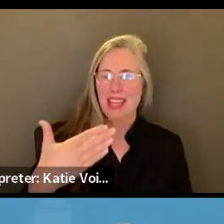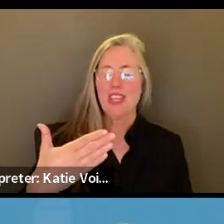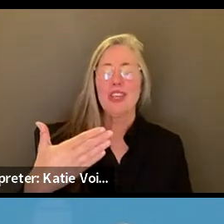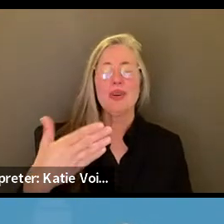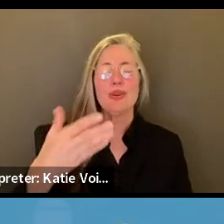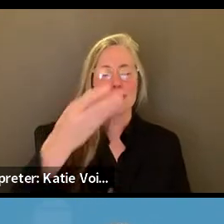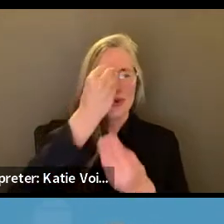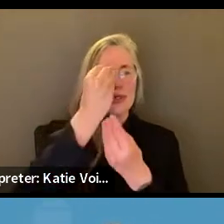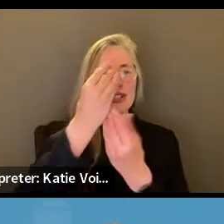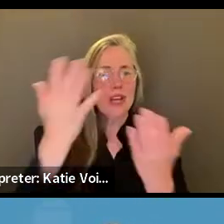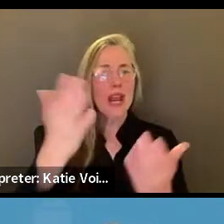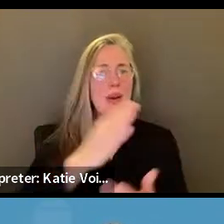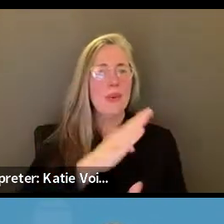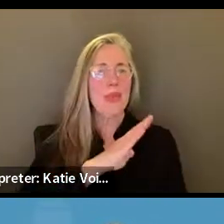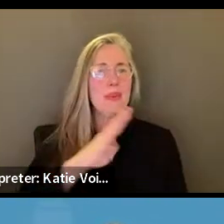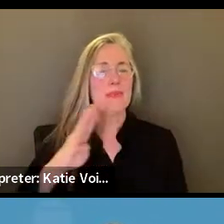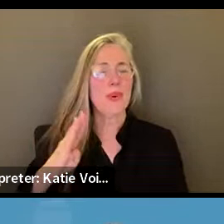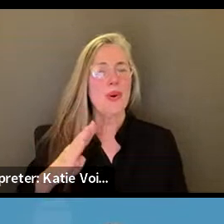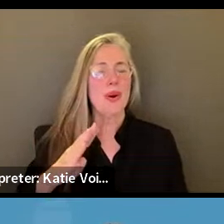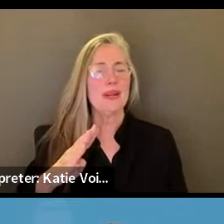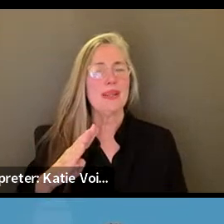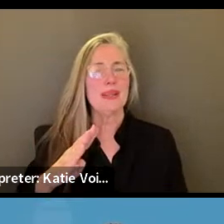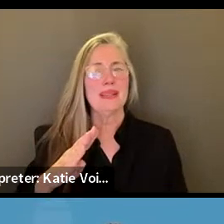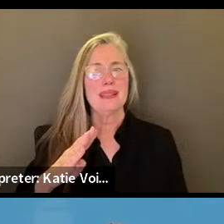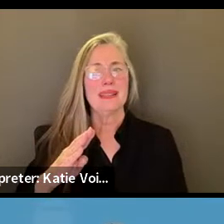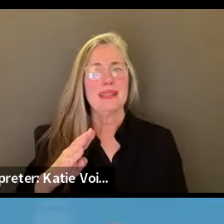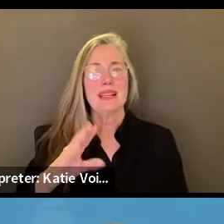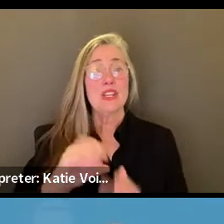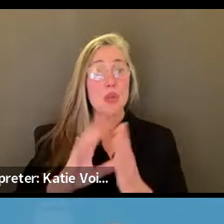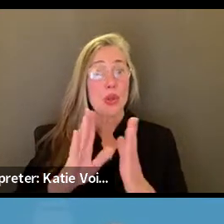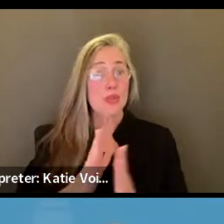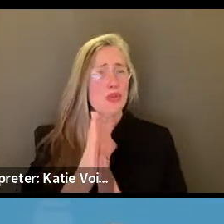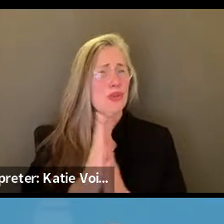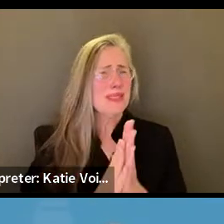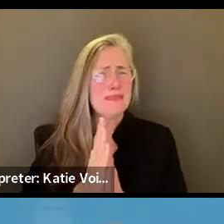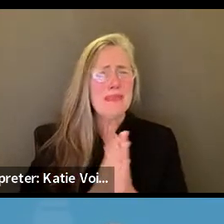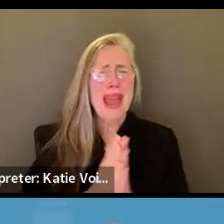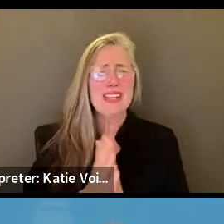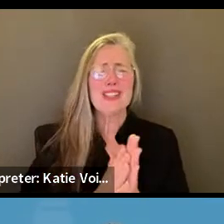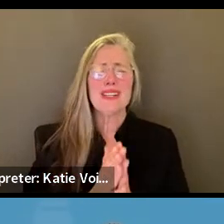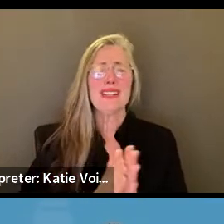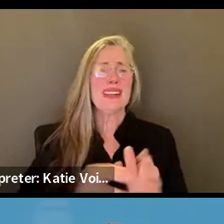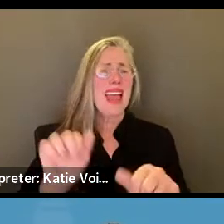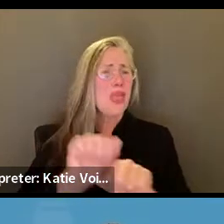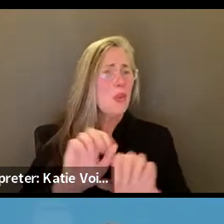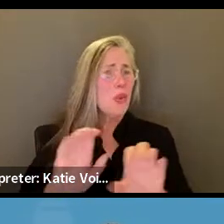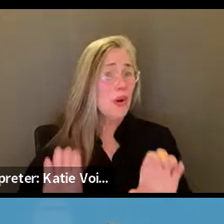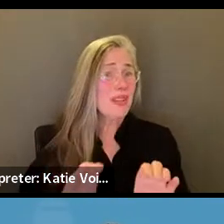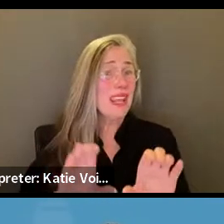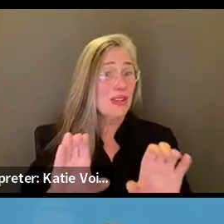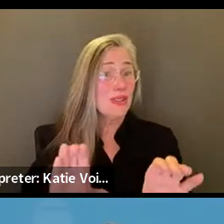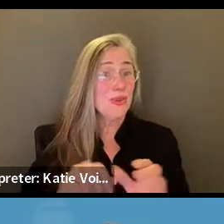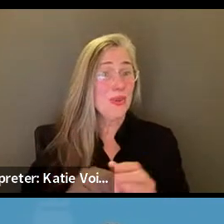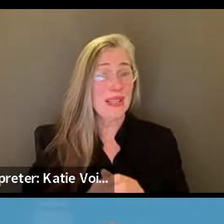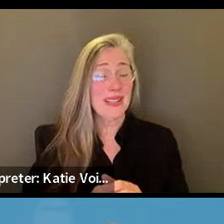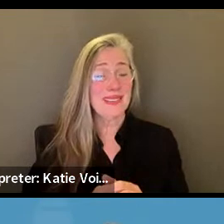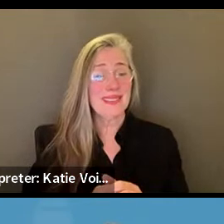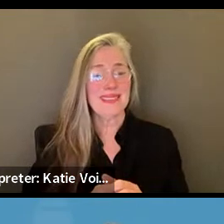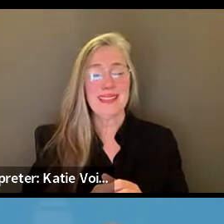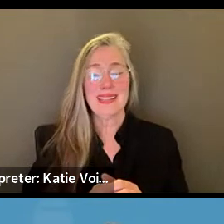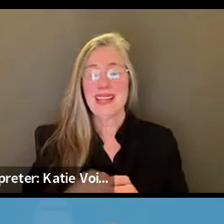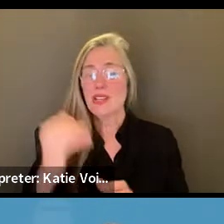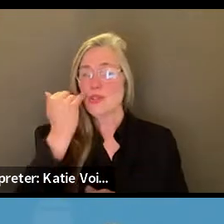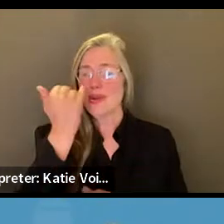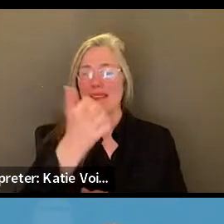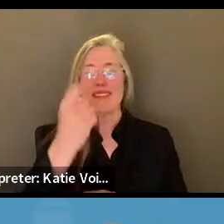board, just like the passion of students in our district and the work that they're also doing. And I'm sure if you have any questions,